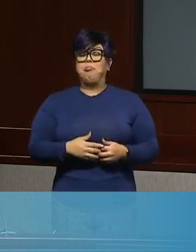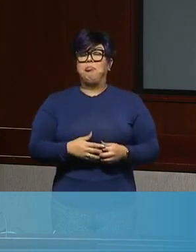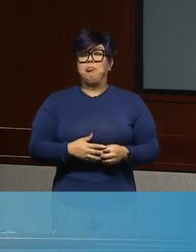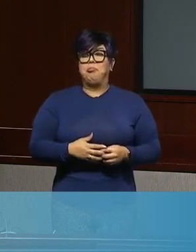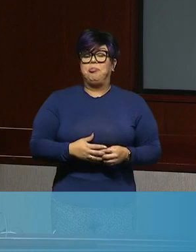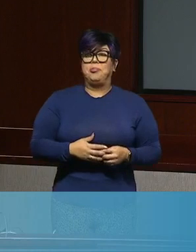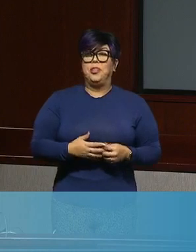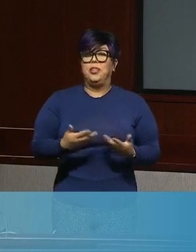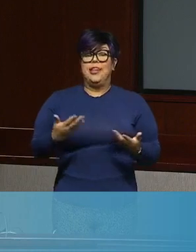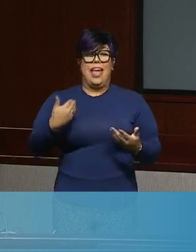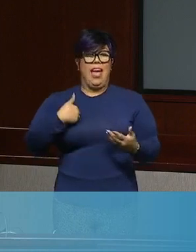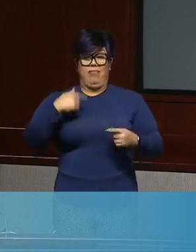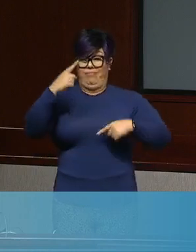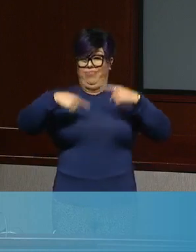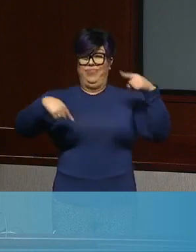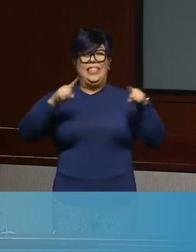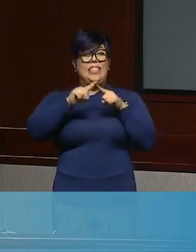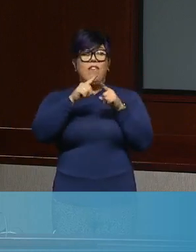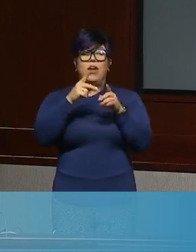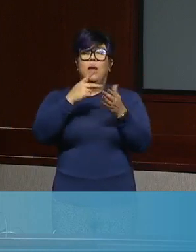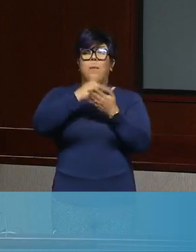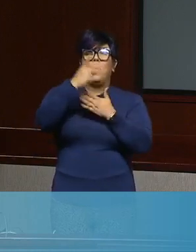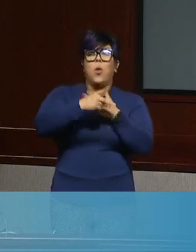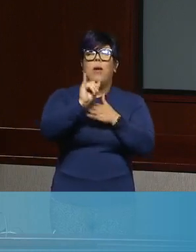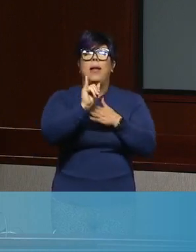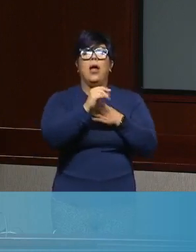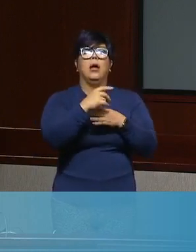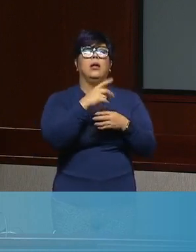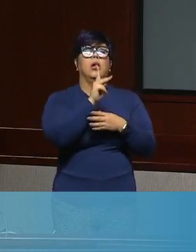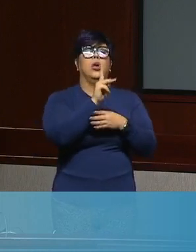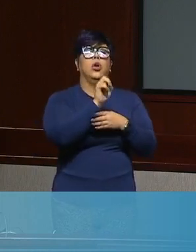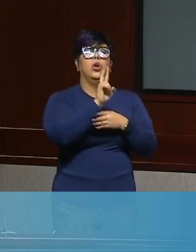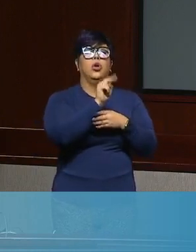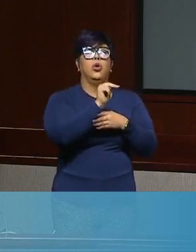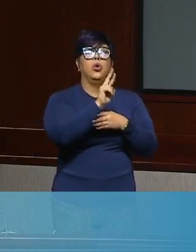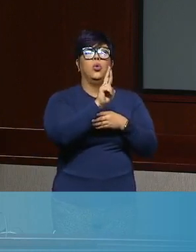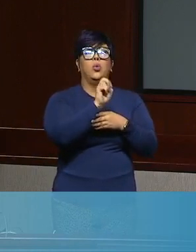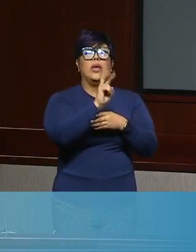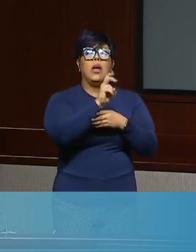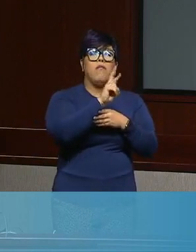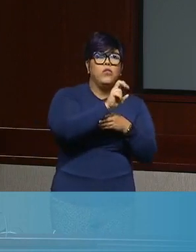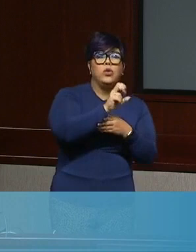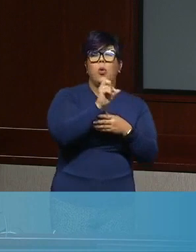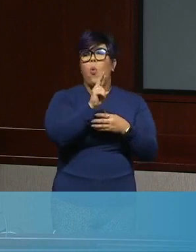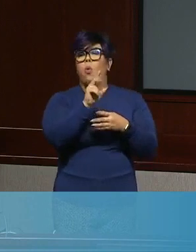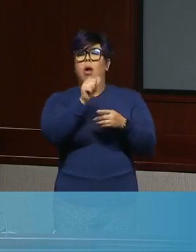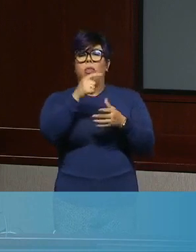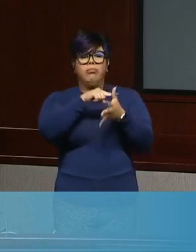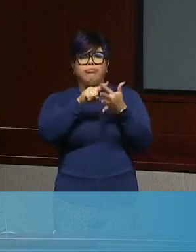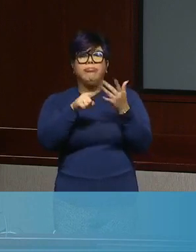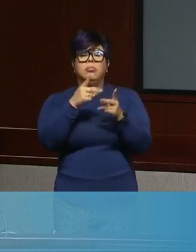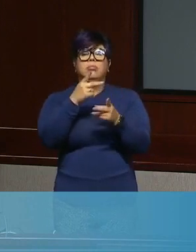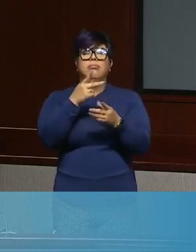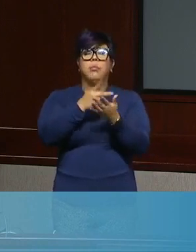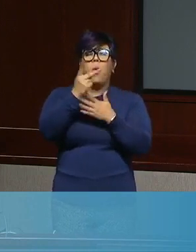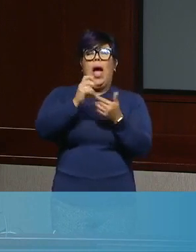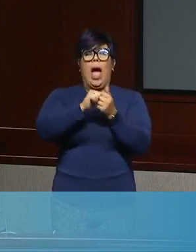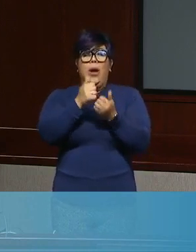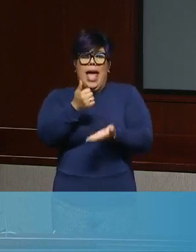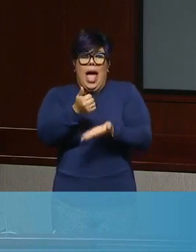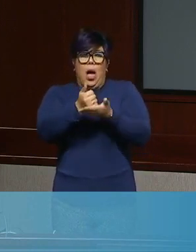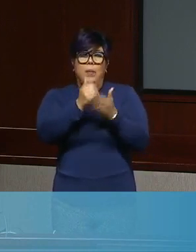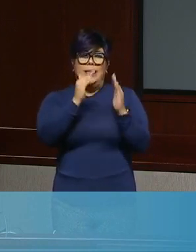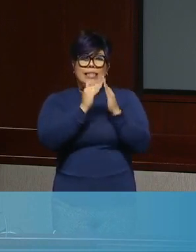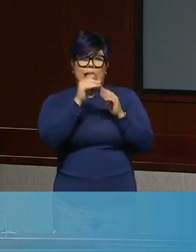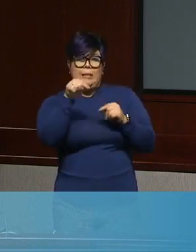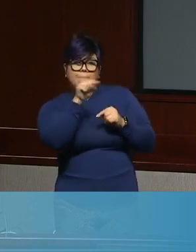through programs that have been established like the Kern Recovers program to assist the city to quickly and